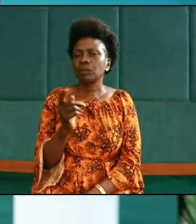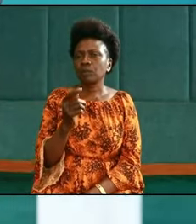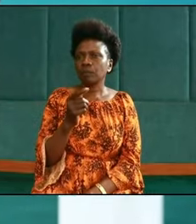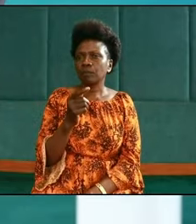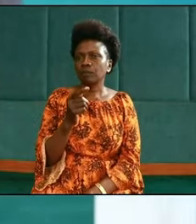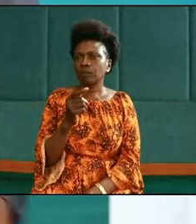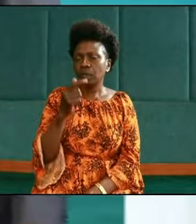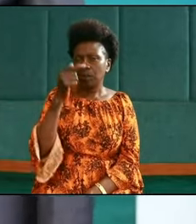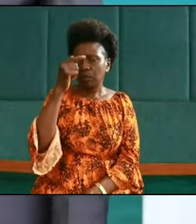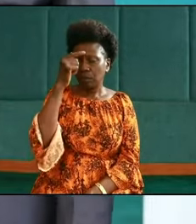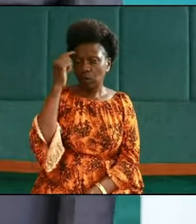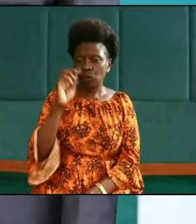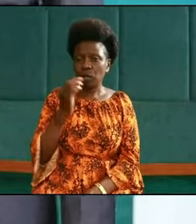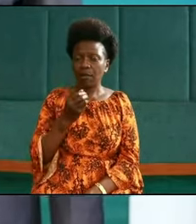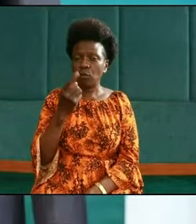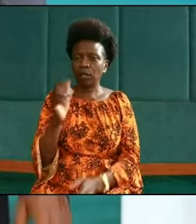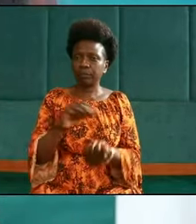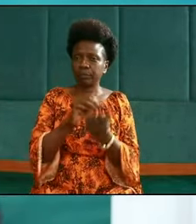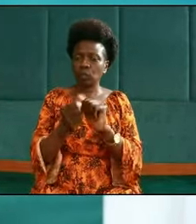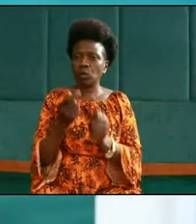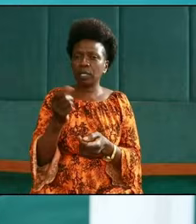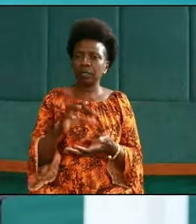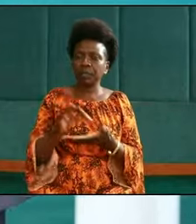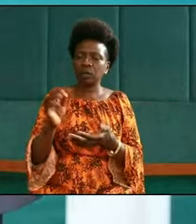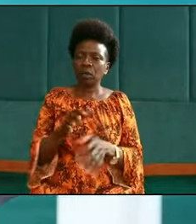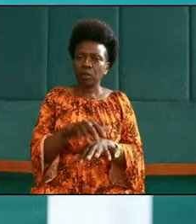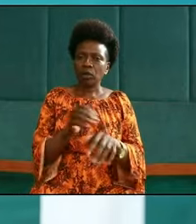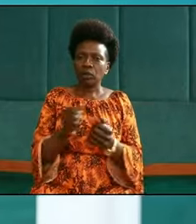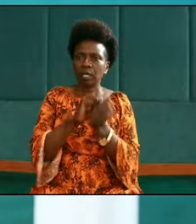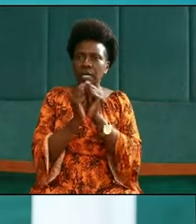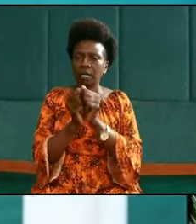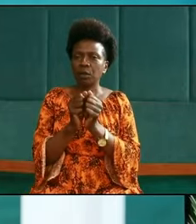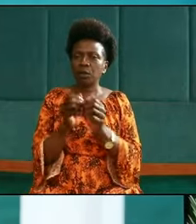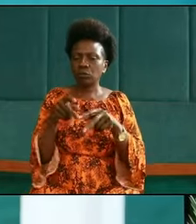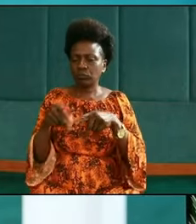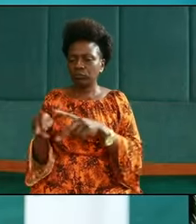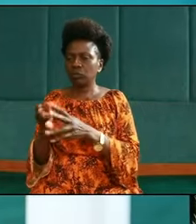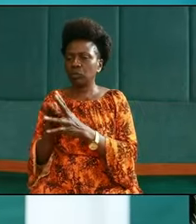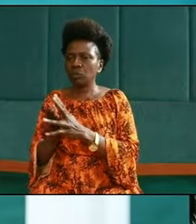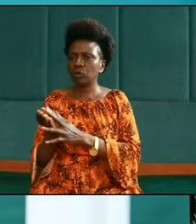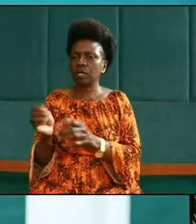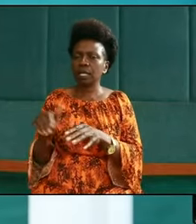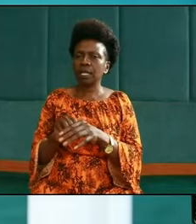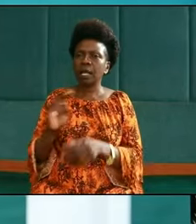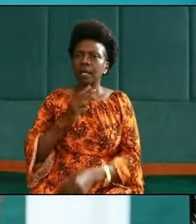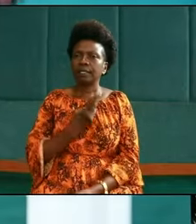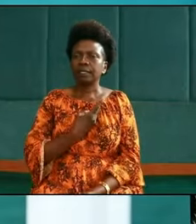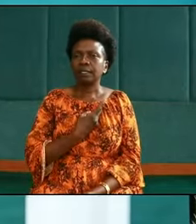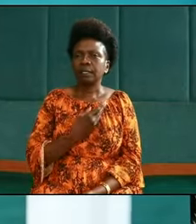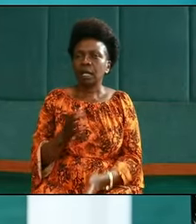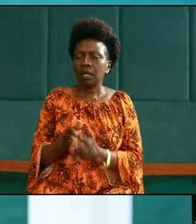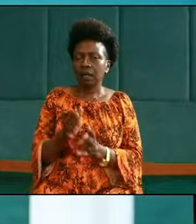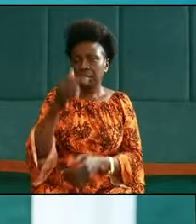because we have one baptism, one spirit, we belong together, we have God walking through and in us.